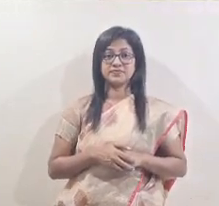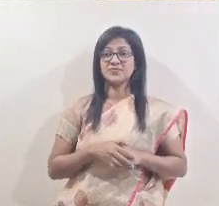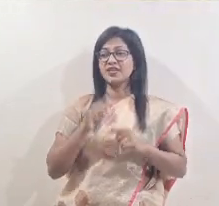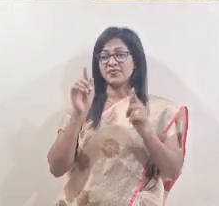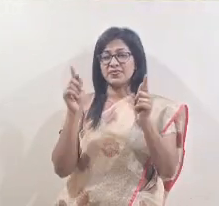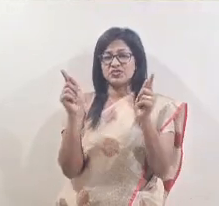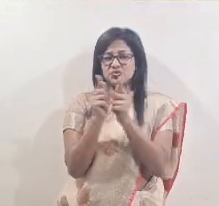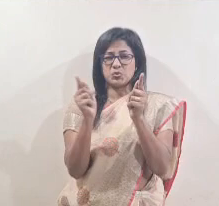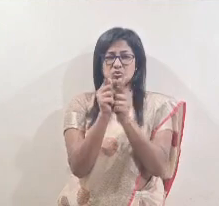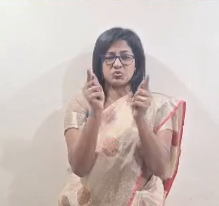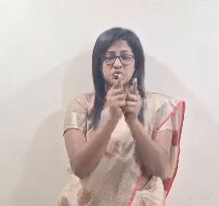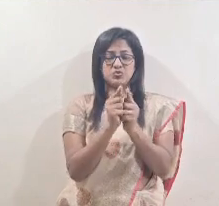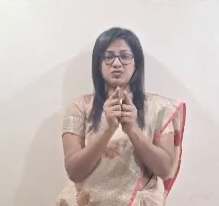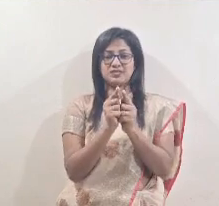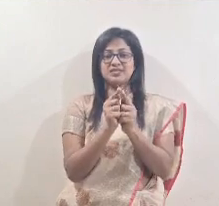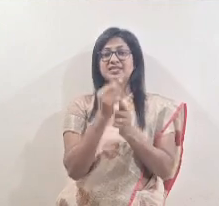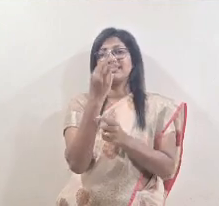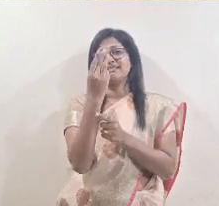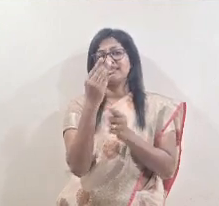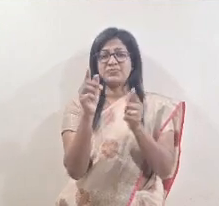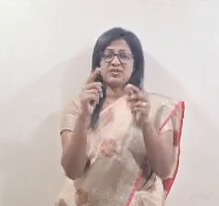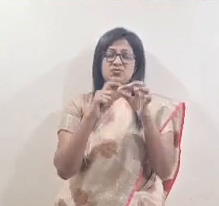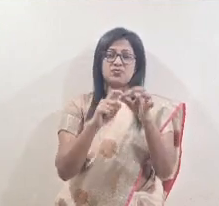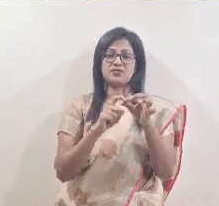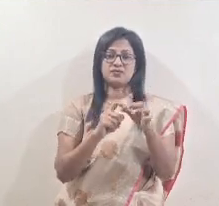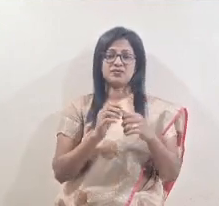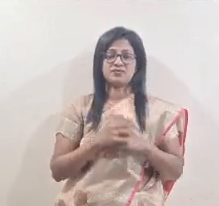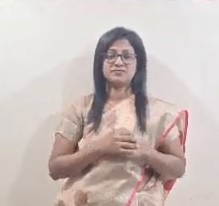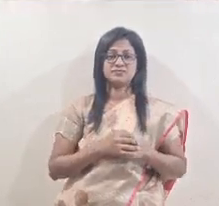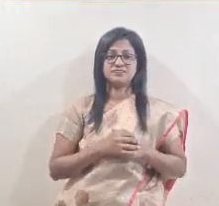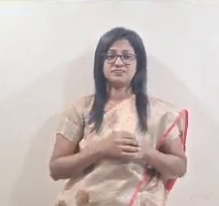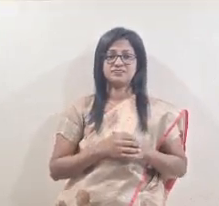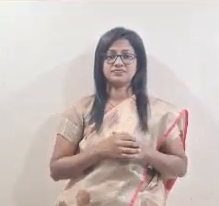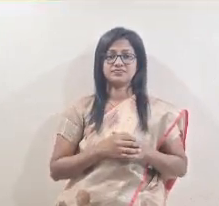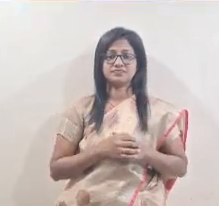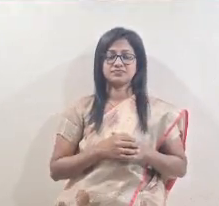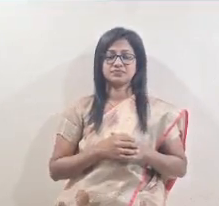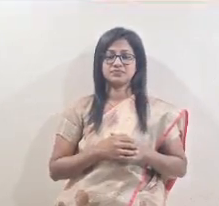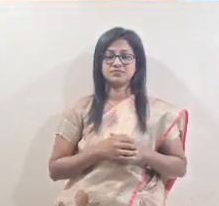Please be brief. Just 3-minute questions.